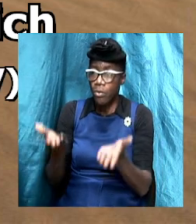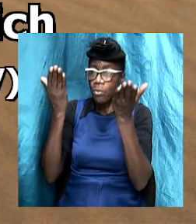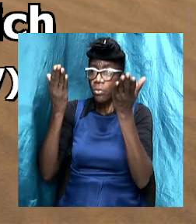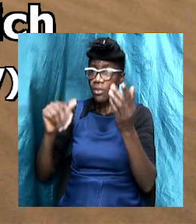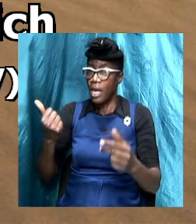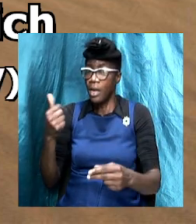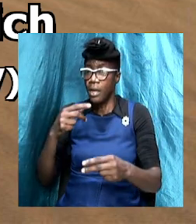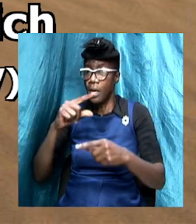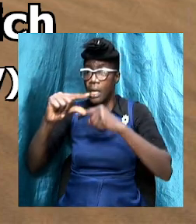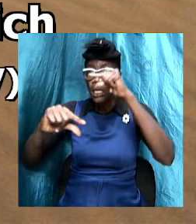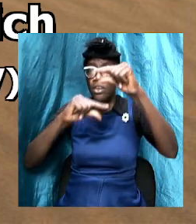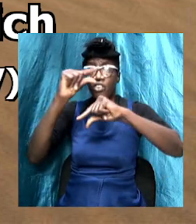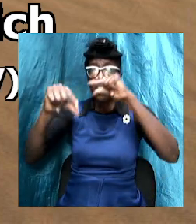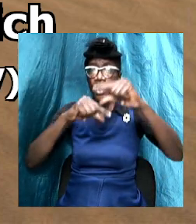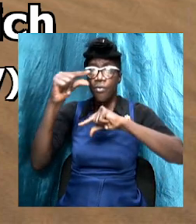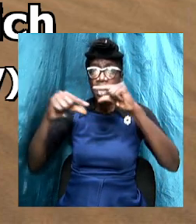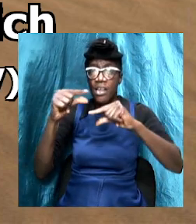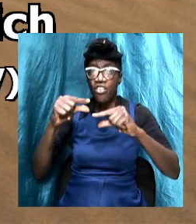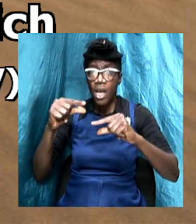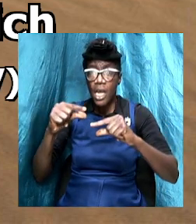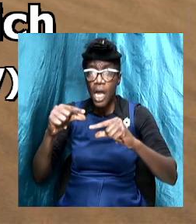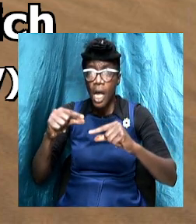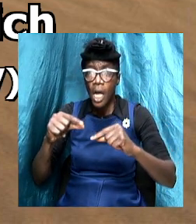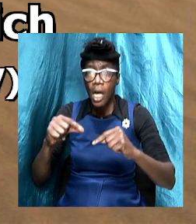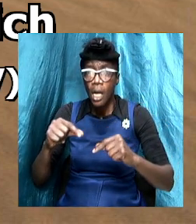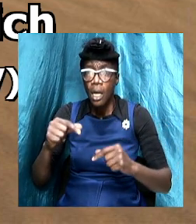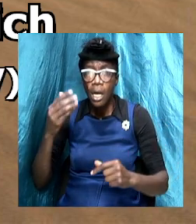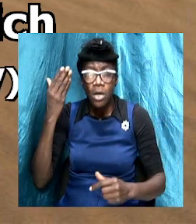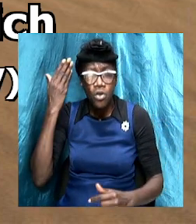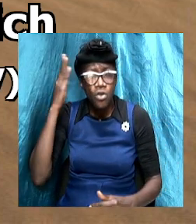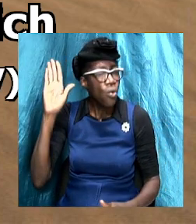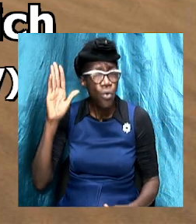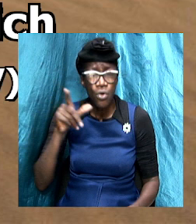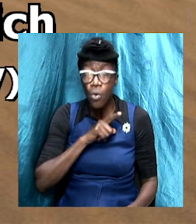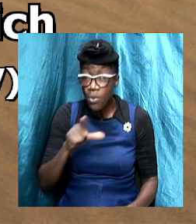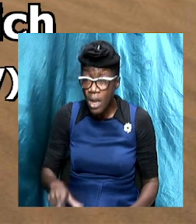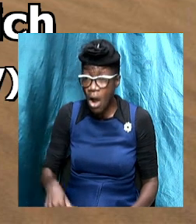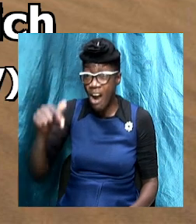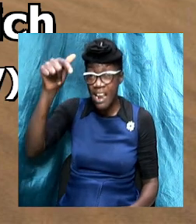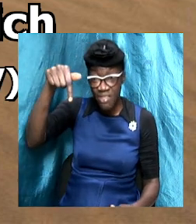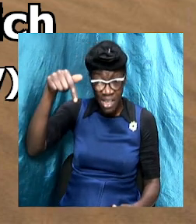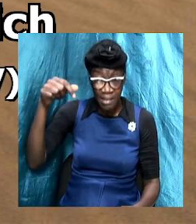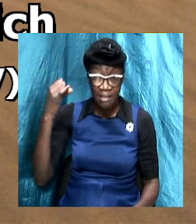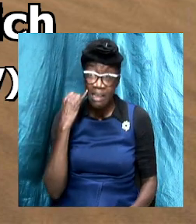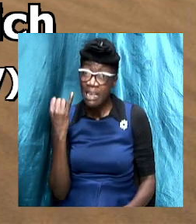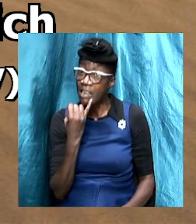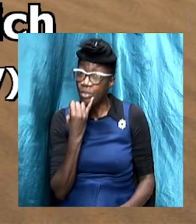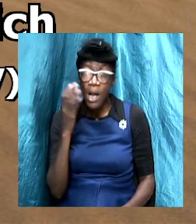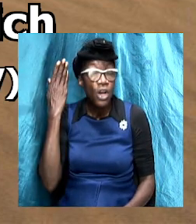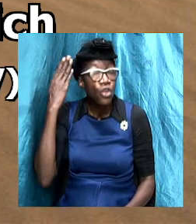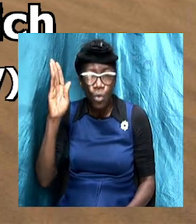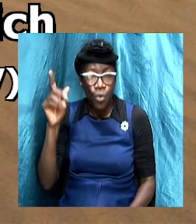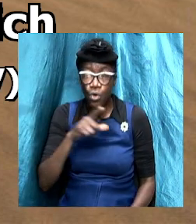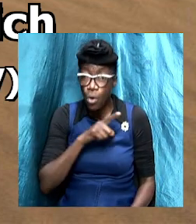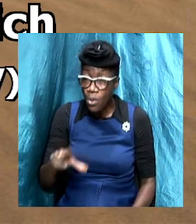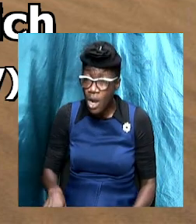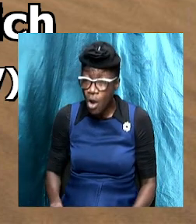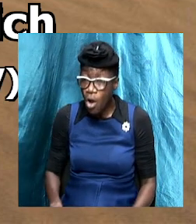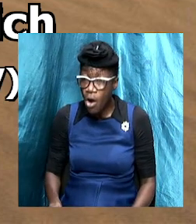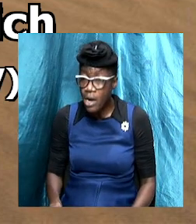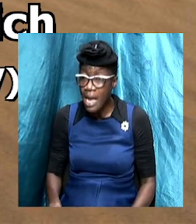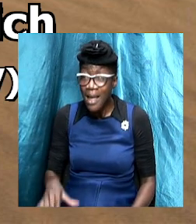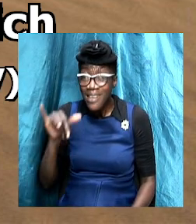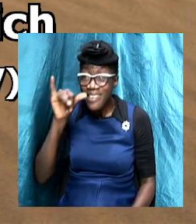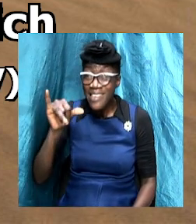what? Look what happened. Which knew not the Lord. This is Israel, you know. They knew not the Lord, nor yet the works which he